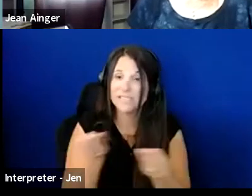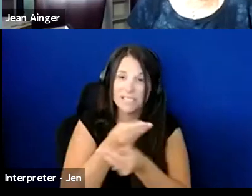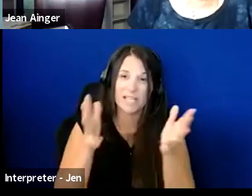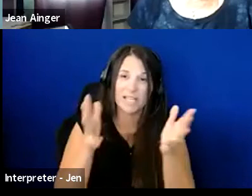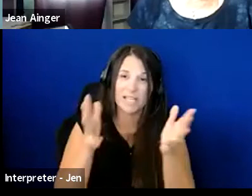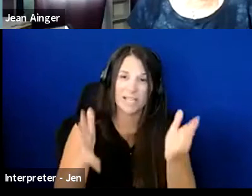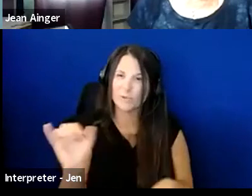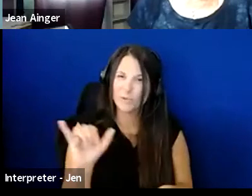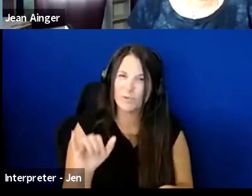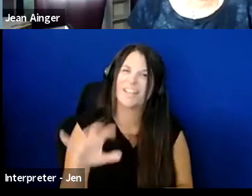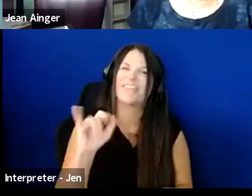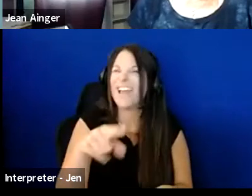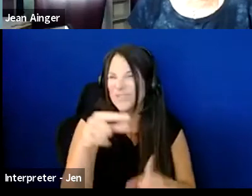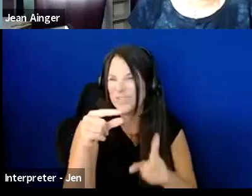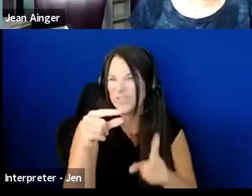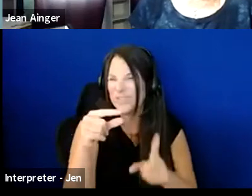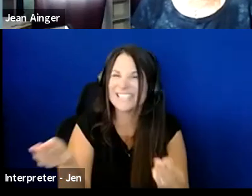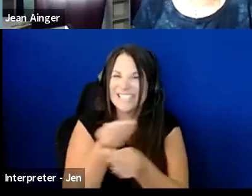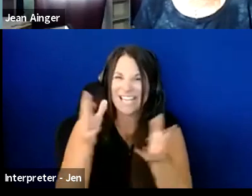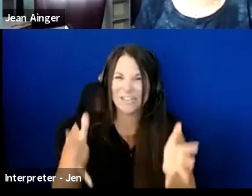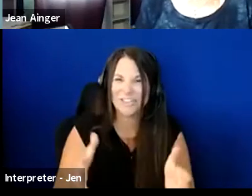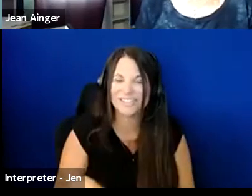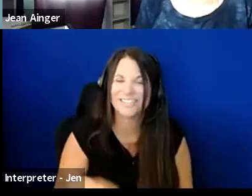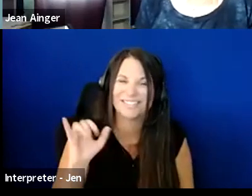the word I was looking for, facilitator.